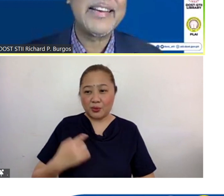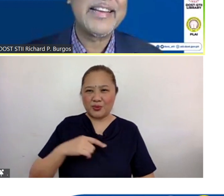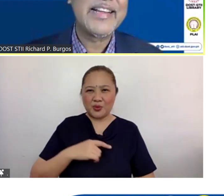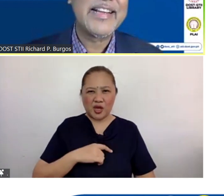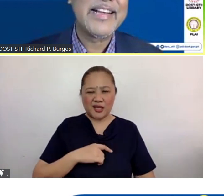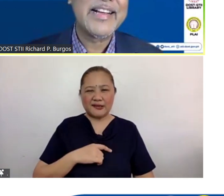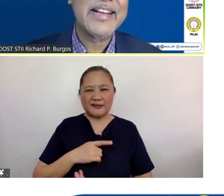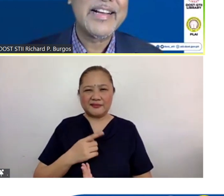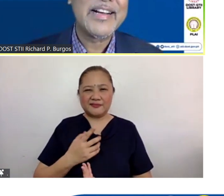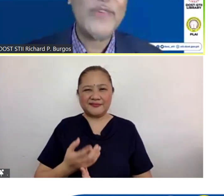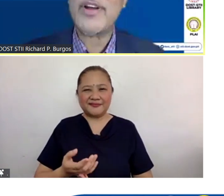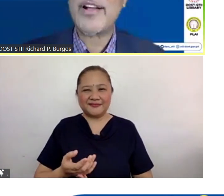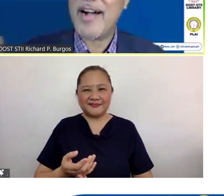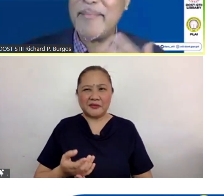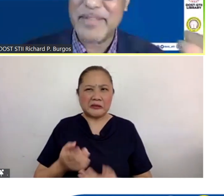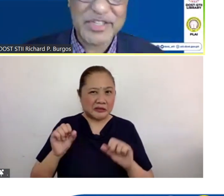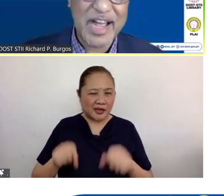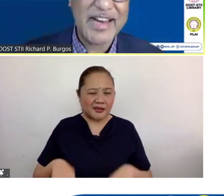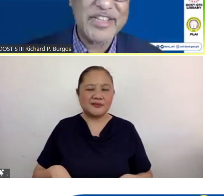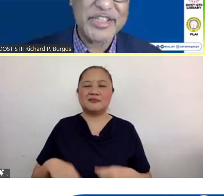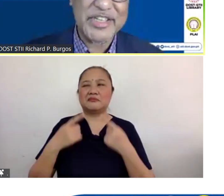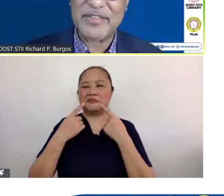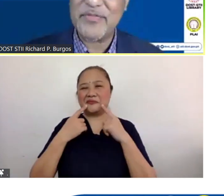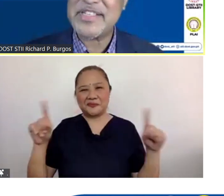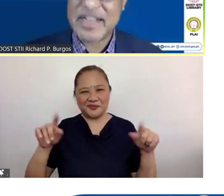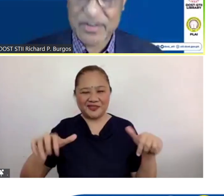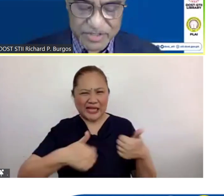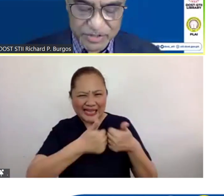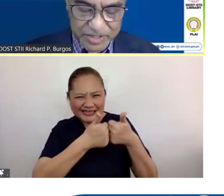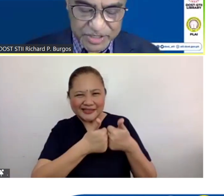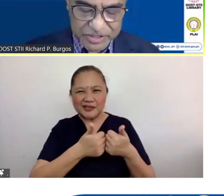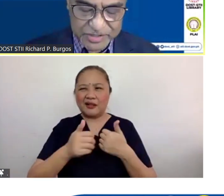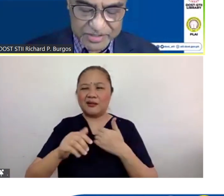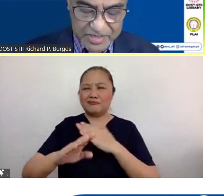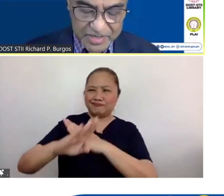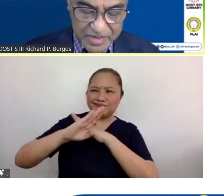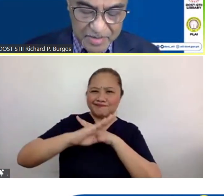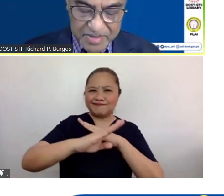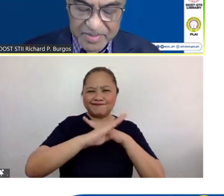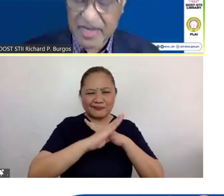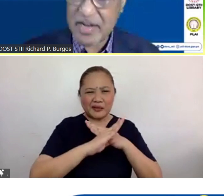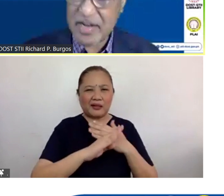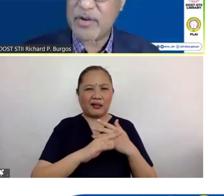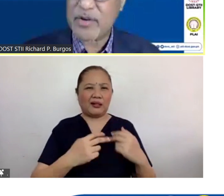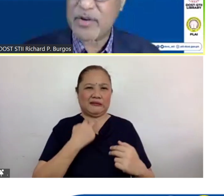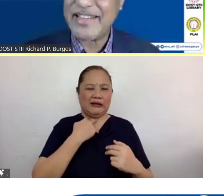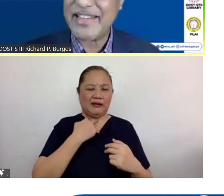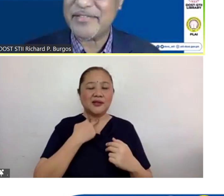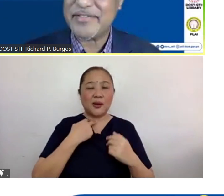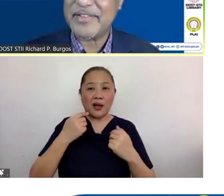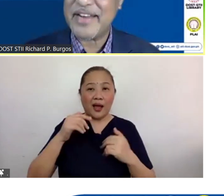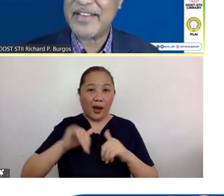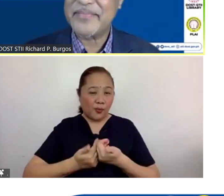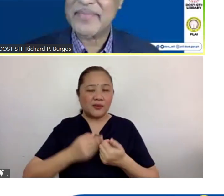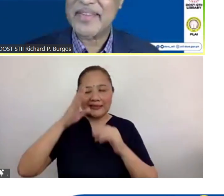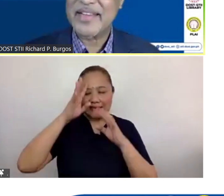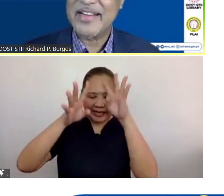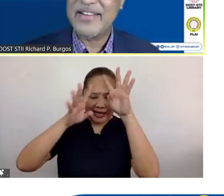can overcome the challenges, the physical restrictions by being creative, all